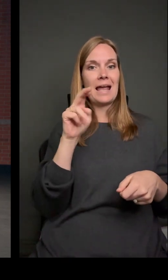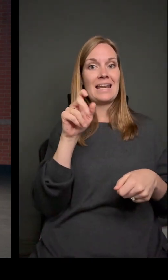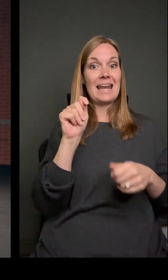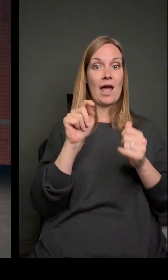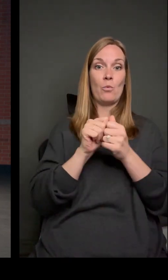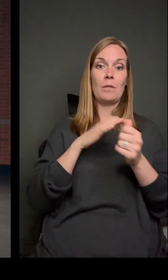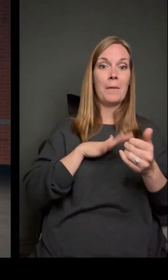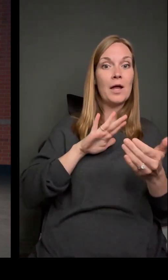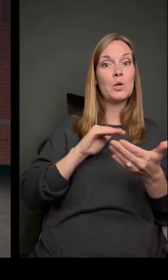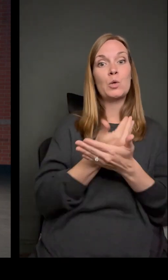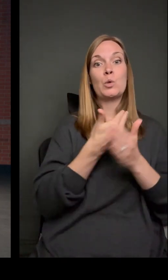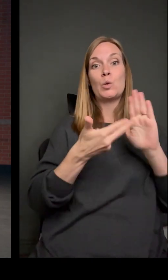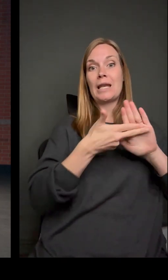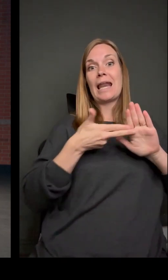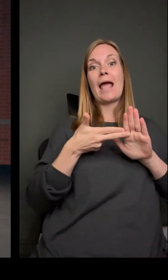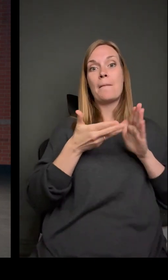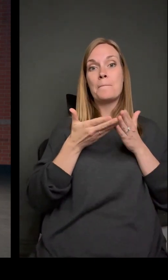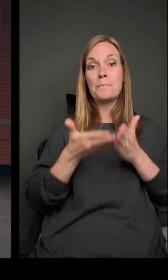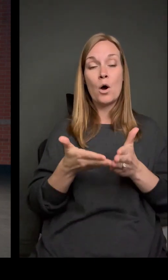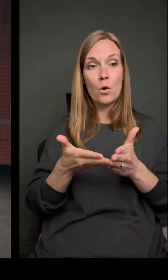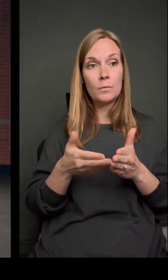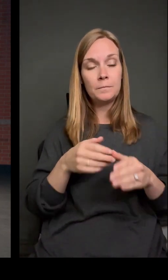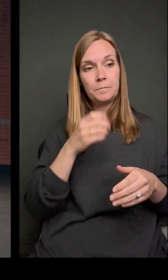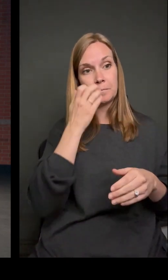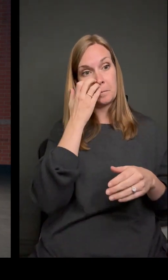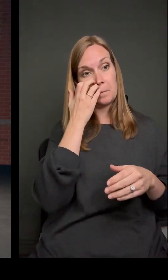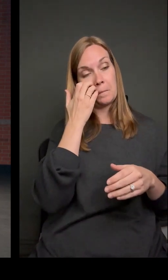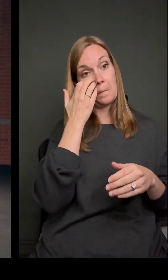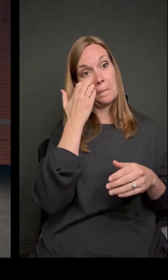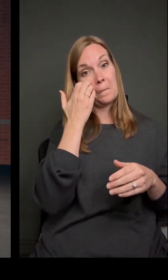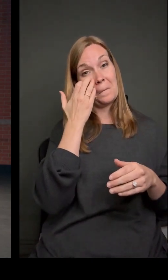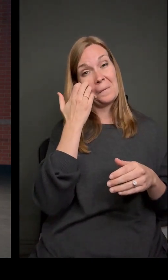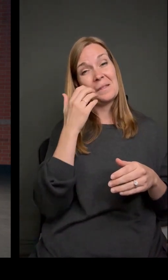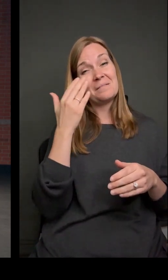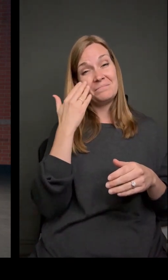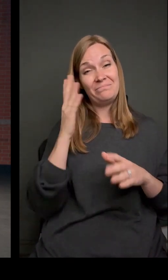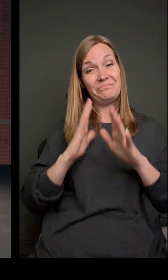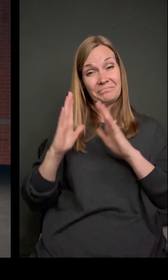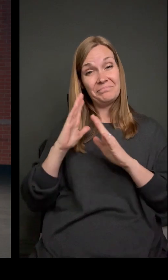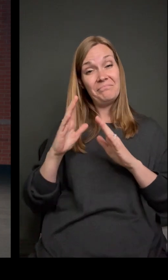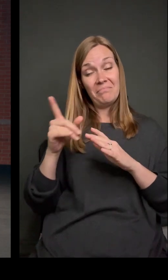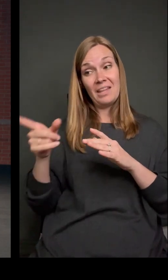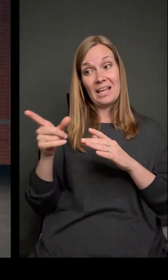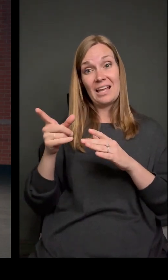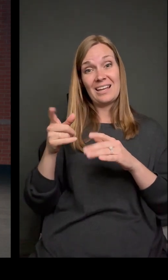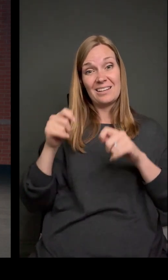boat. That's exactly what he did. And this time, unlike the many times before where his net had always come back